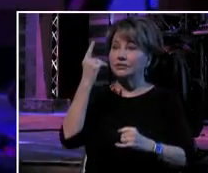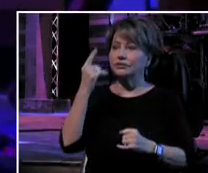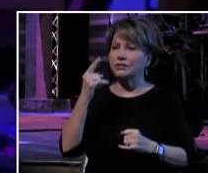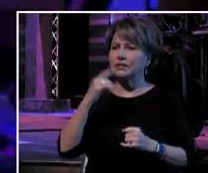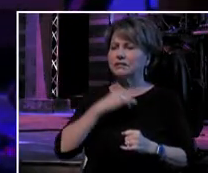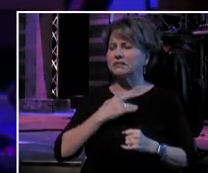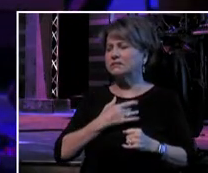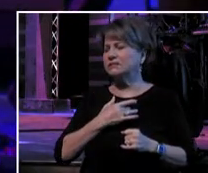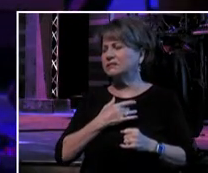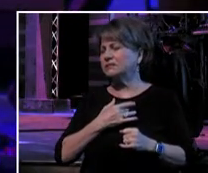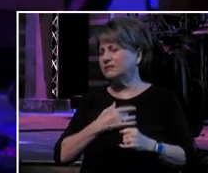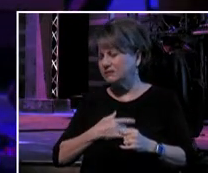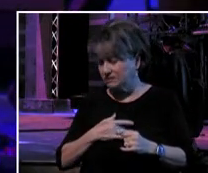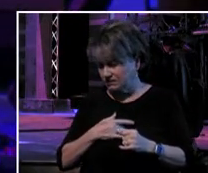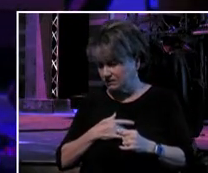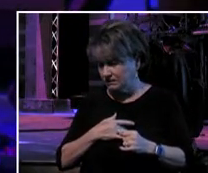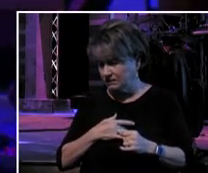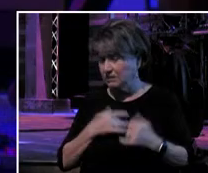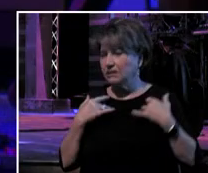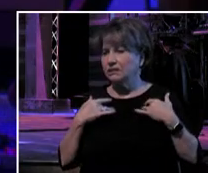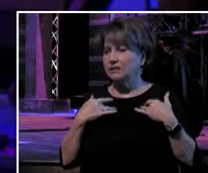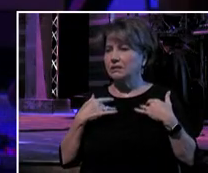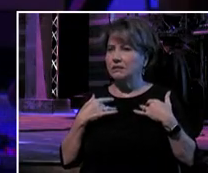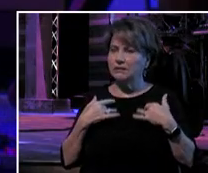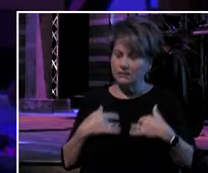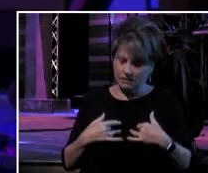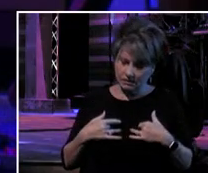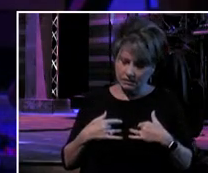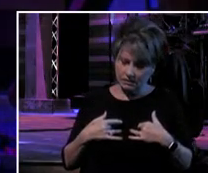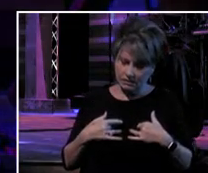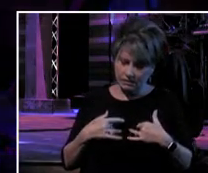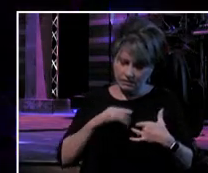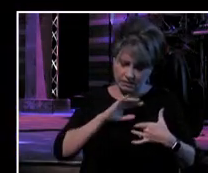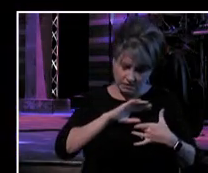Despair. Despair.